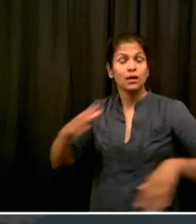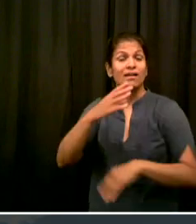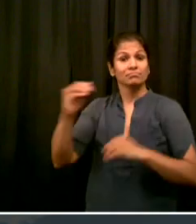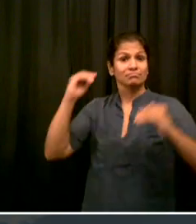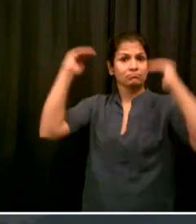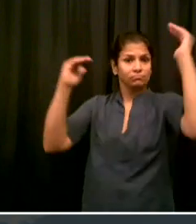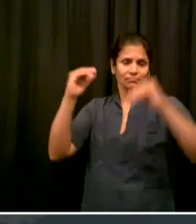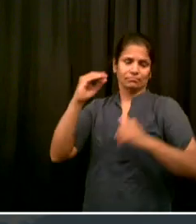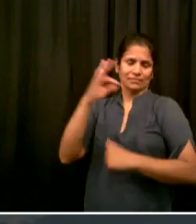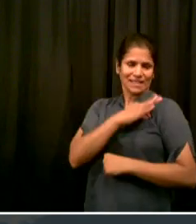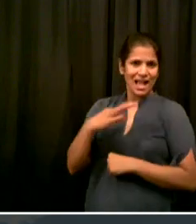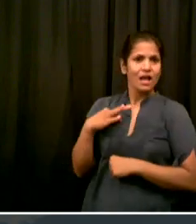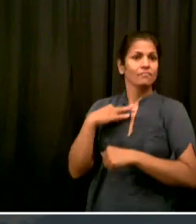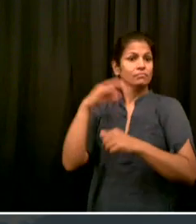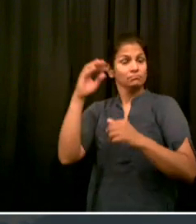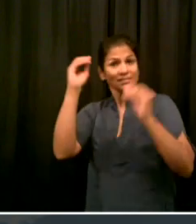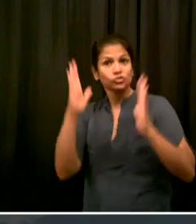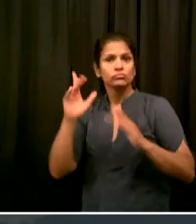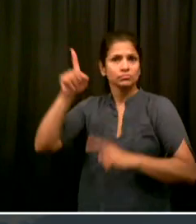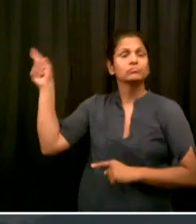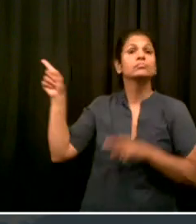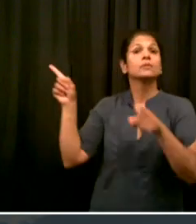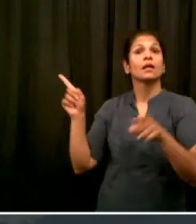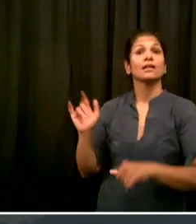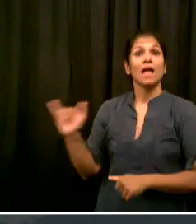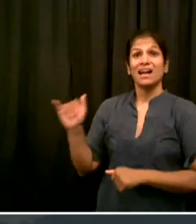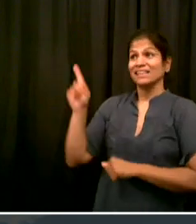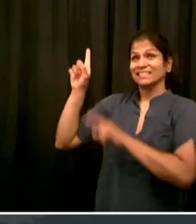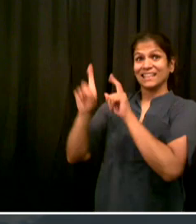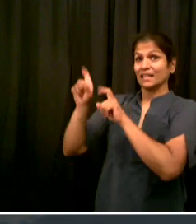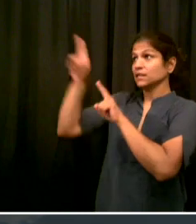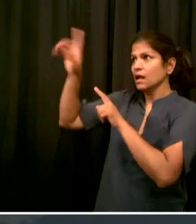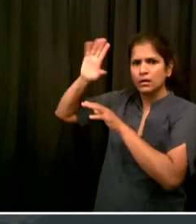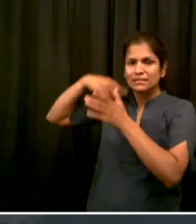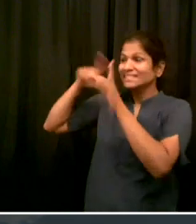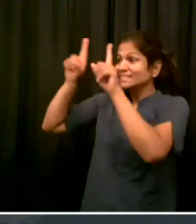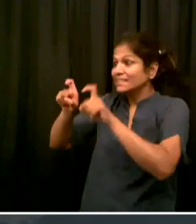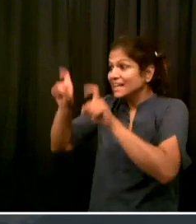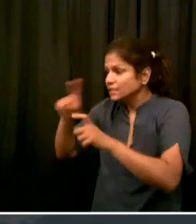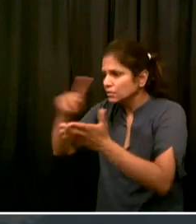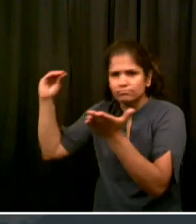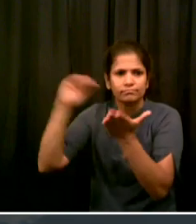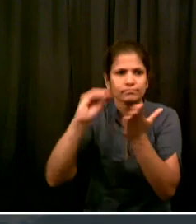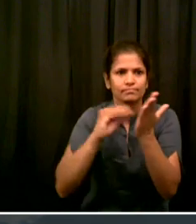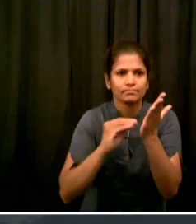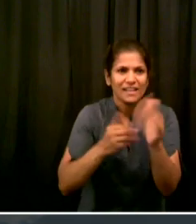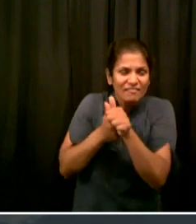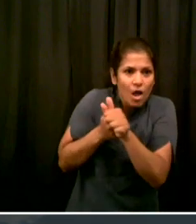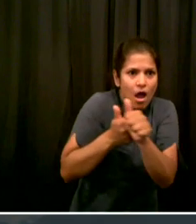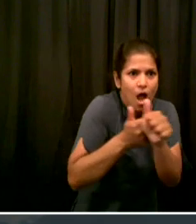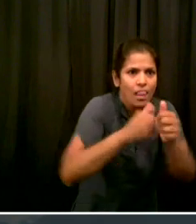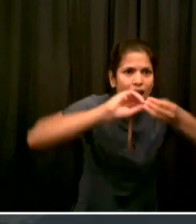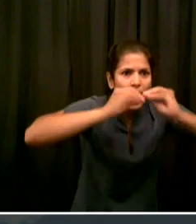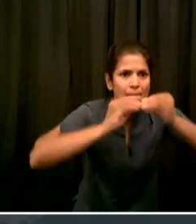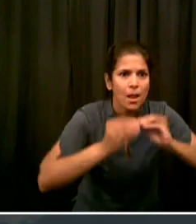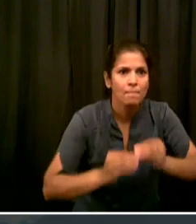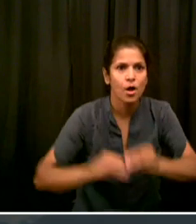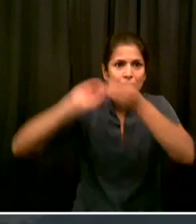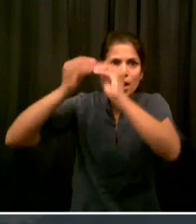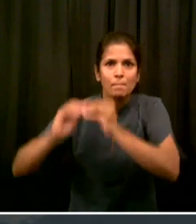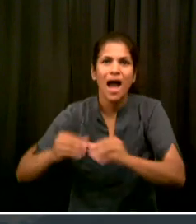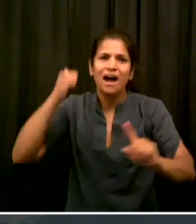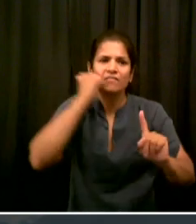Japan and Germany. And today we're going to be talking about something really wonderful, a new option for outdoor learning, which